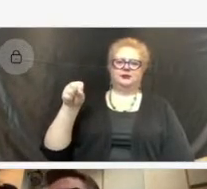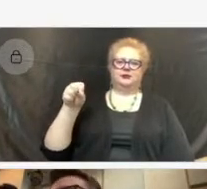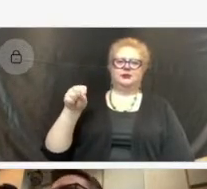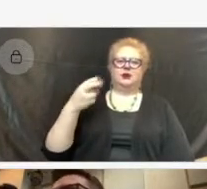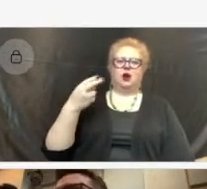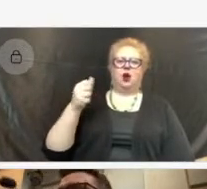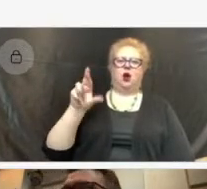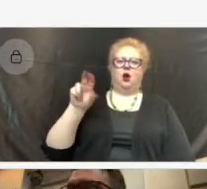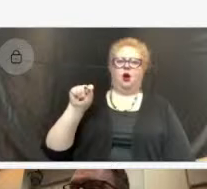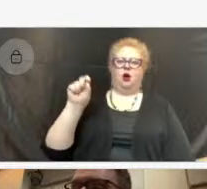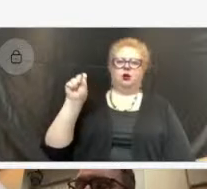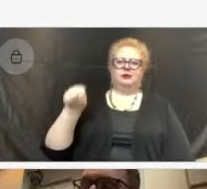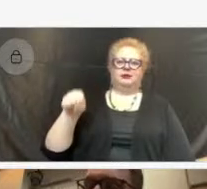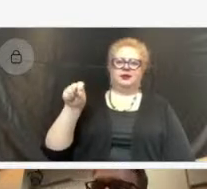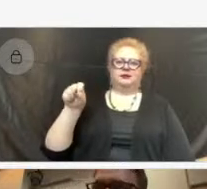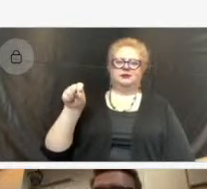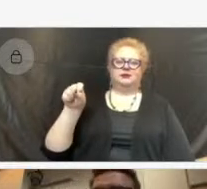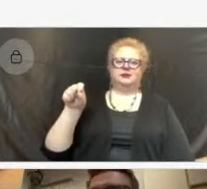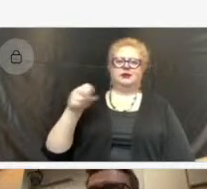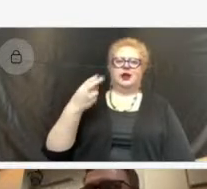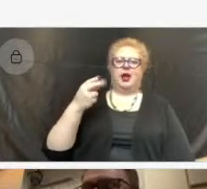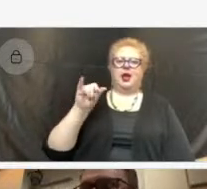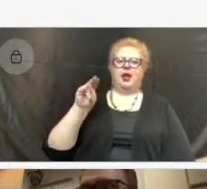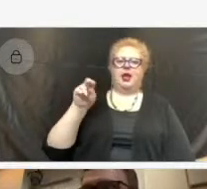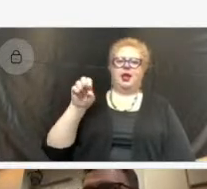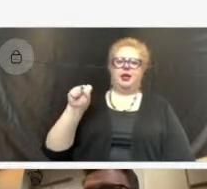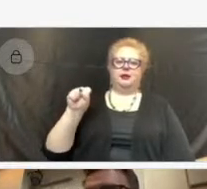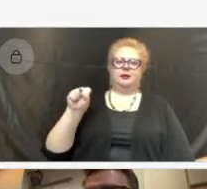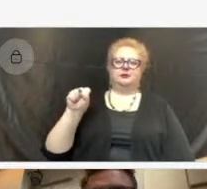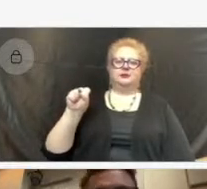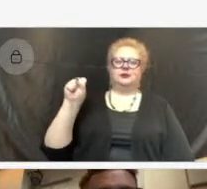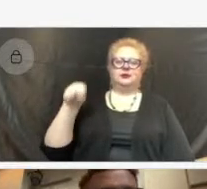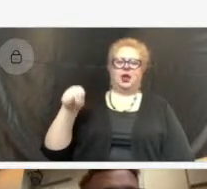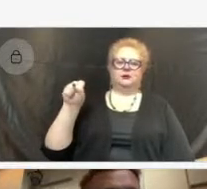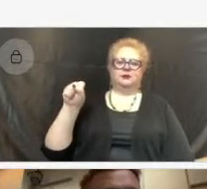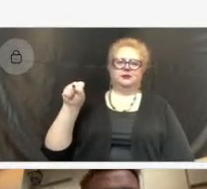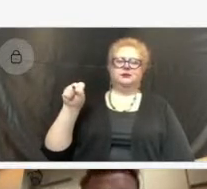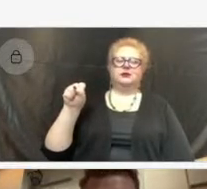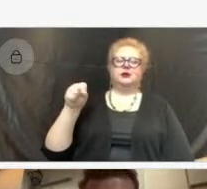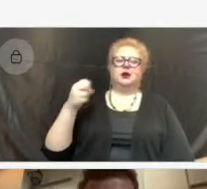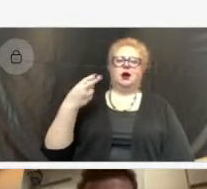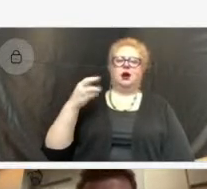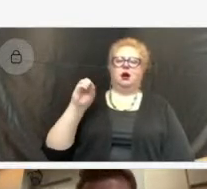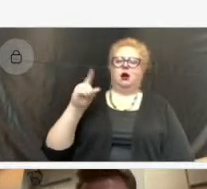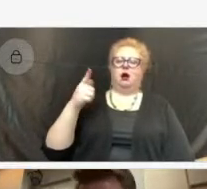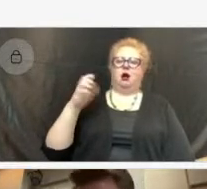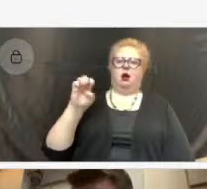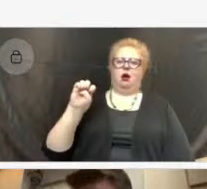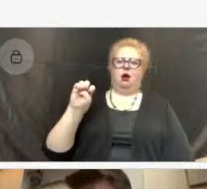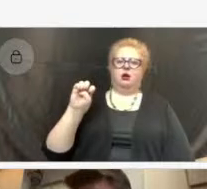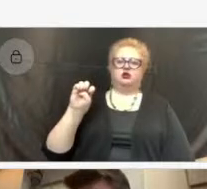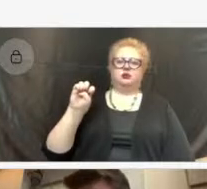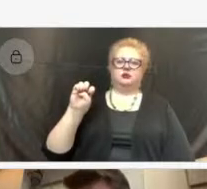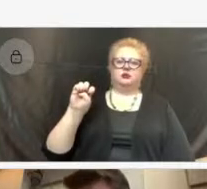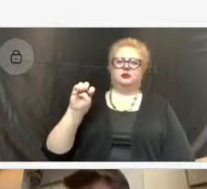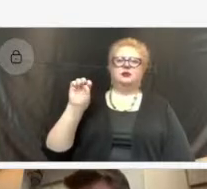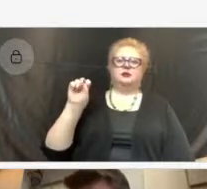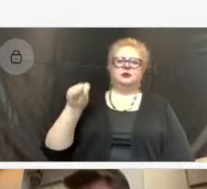Hart, Yes. Haynes, Yes. Hodge,